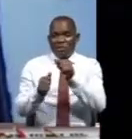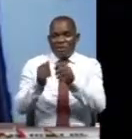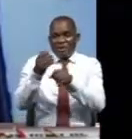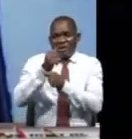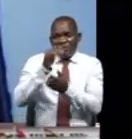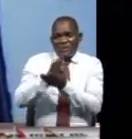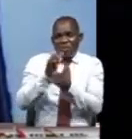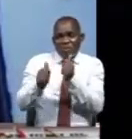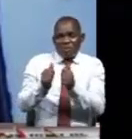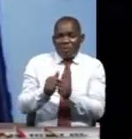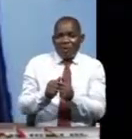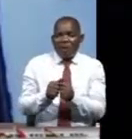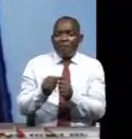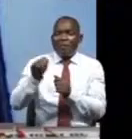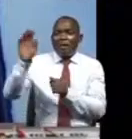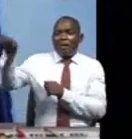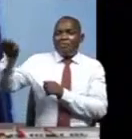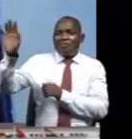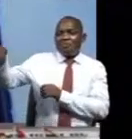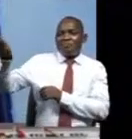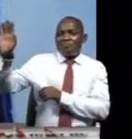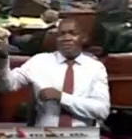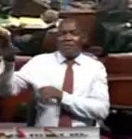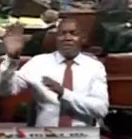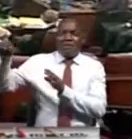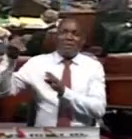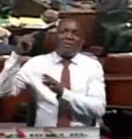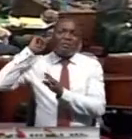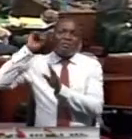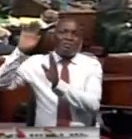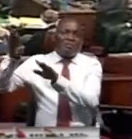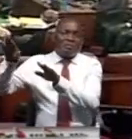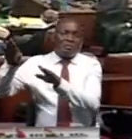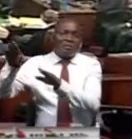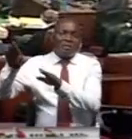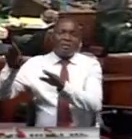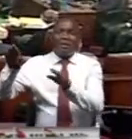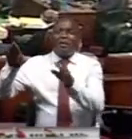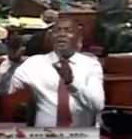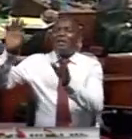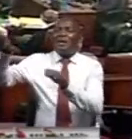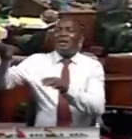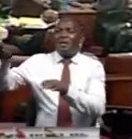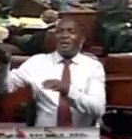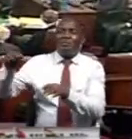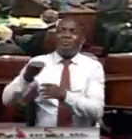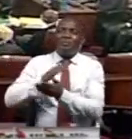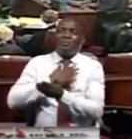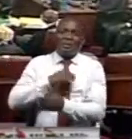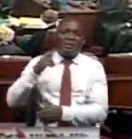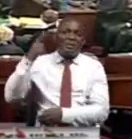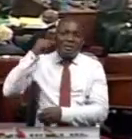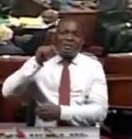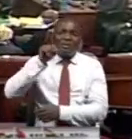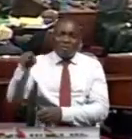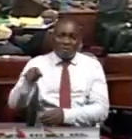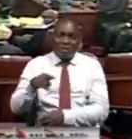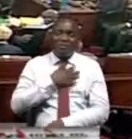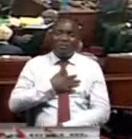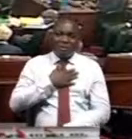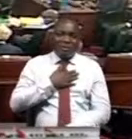sheet? Is it the summary sheet Please listen to the that was collated at 9:39 a.m.? Is that the summary sheet of